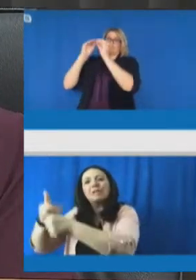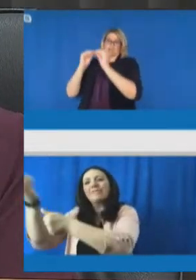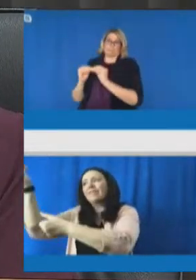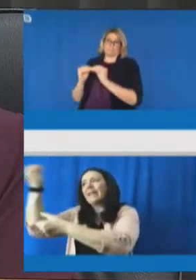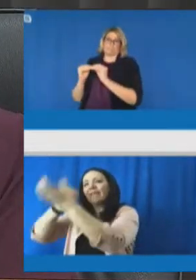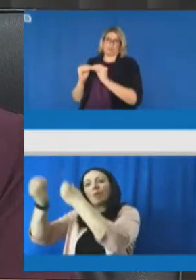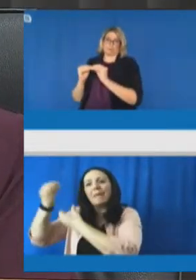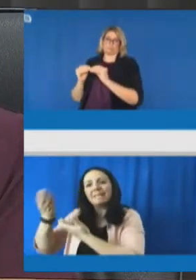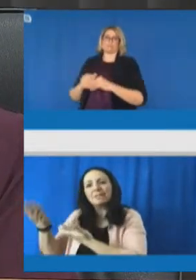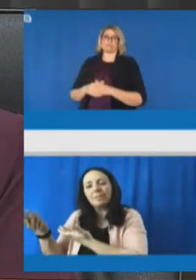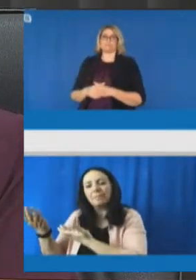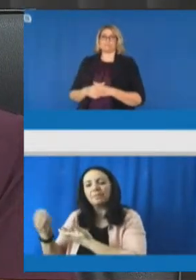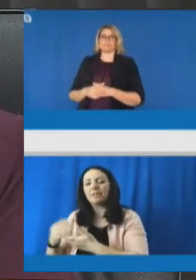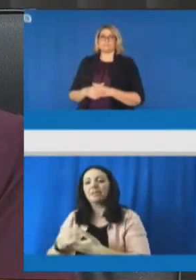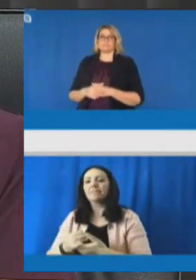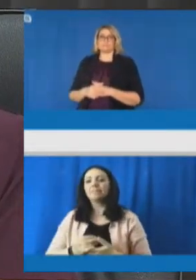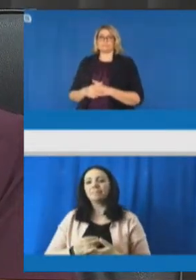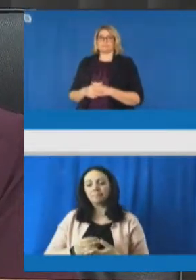epidemiology.